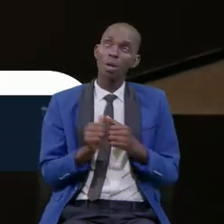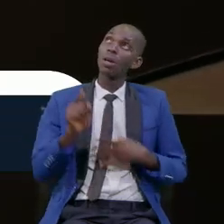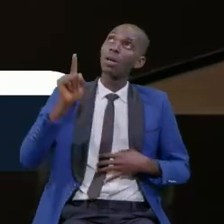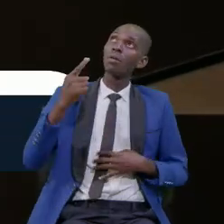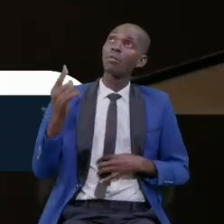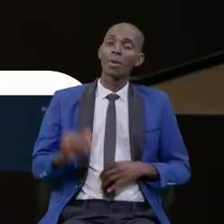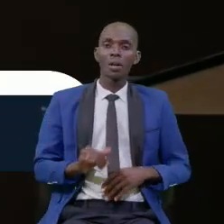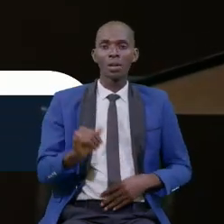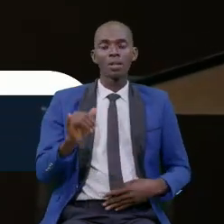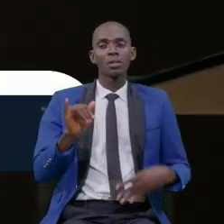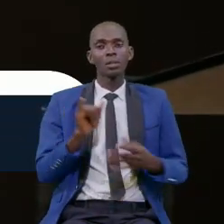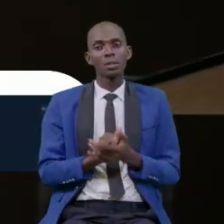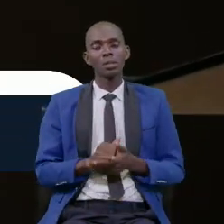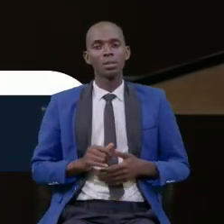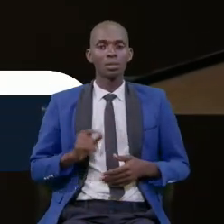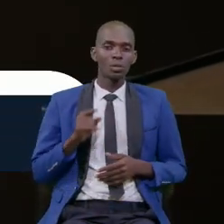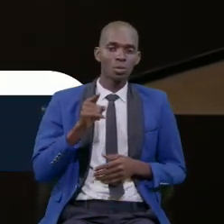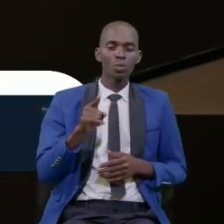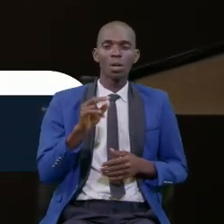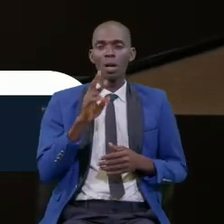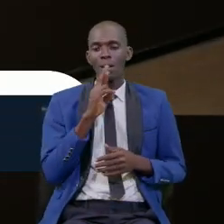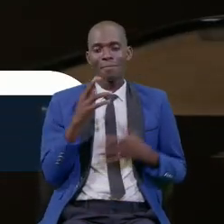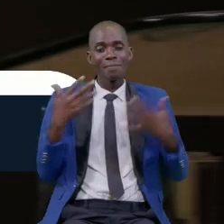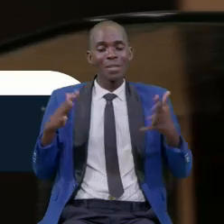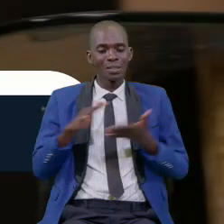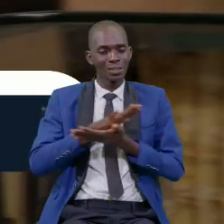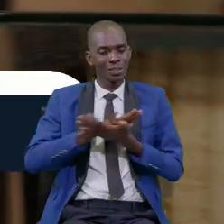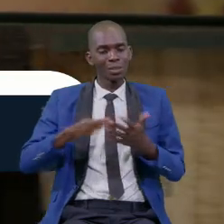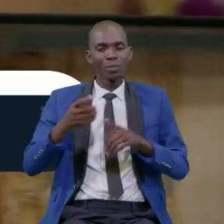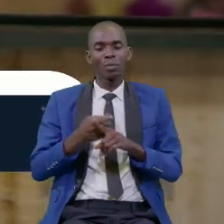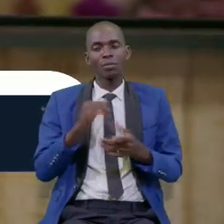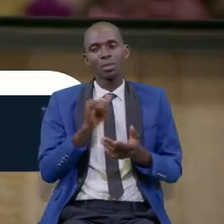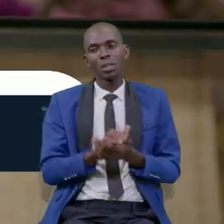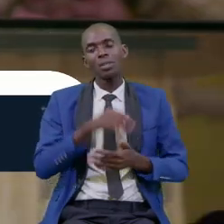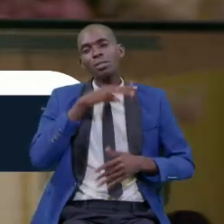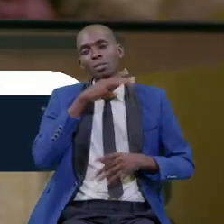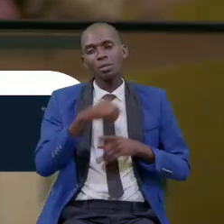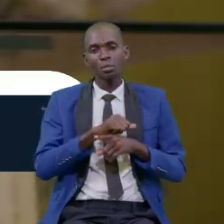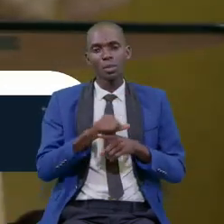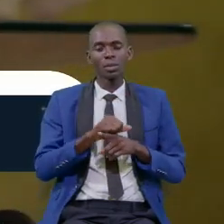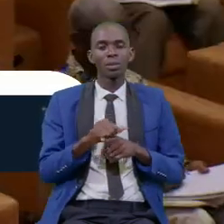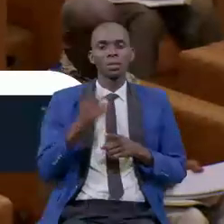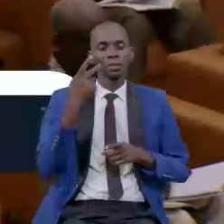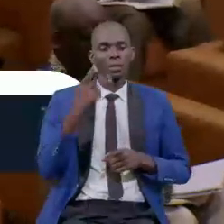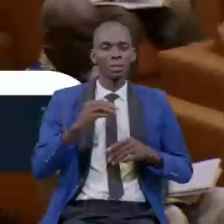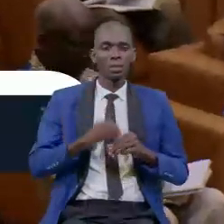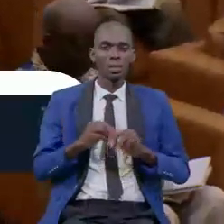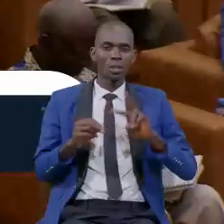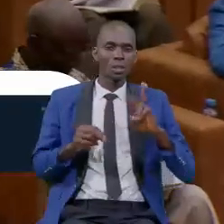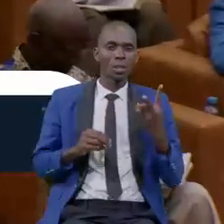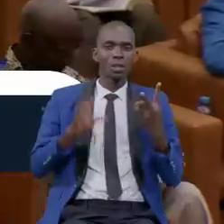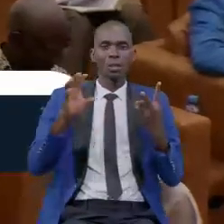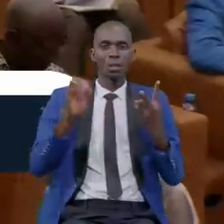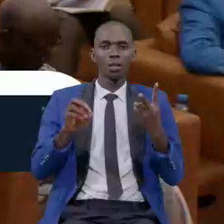that you are cleansed from that filthiness. It tells us in 2